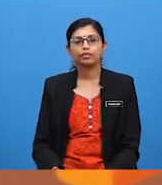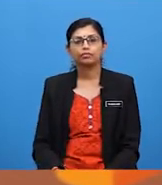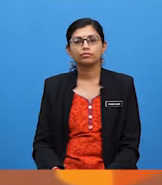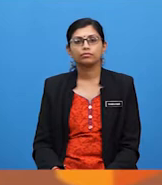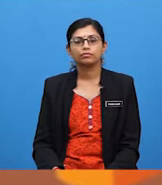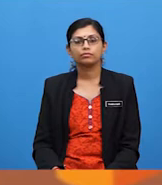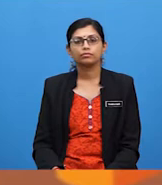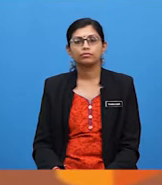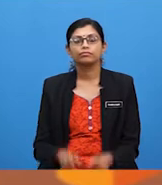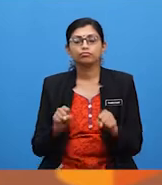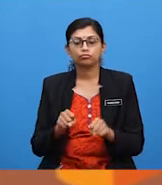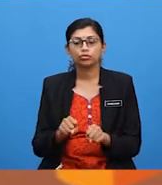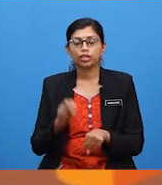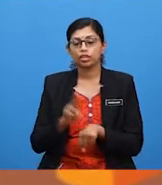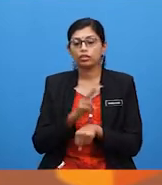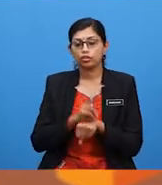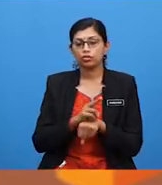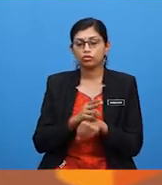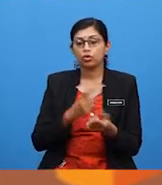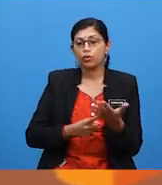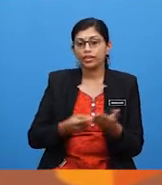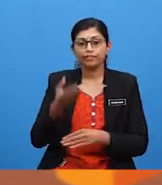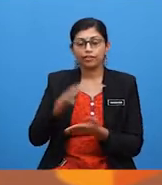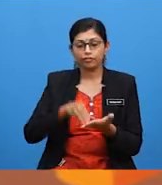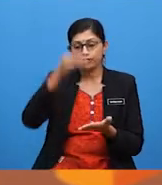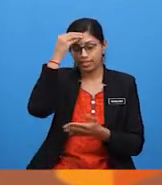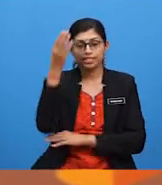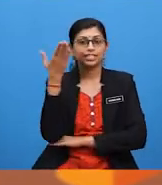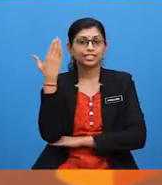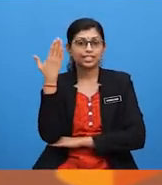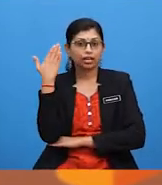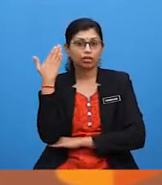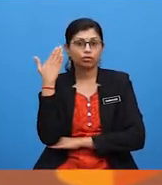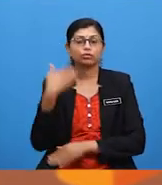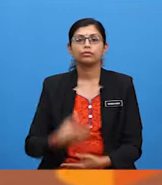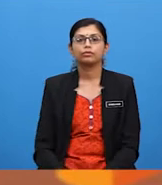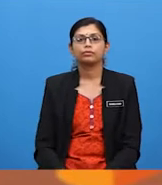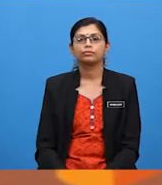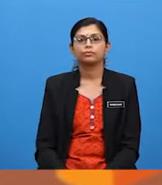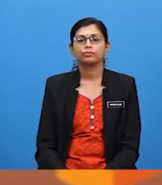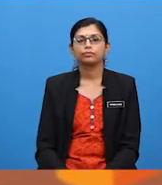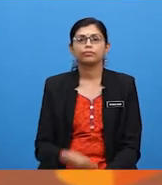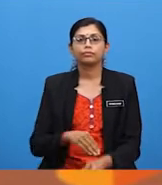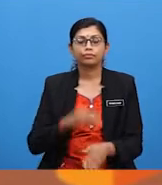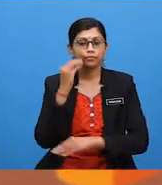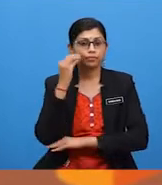You can use the expressions we have learned to answer these at home.